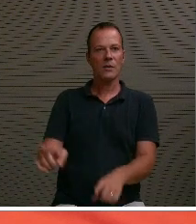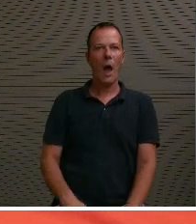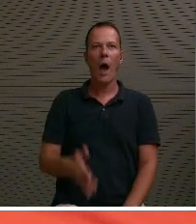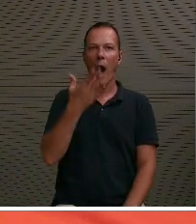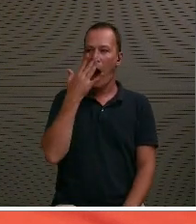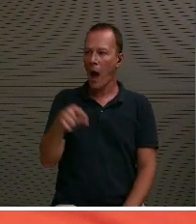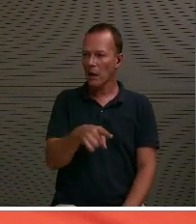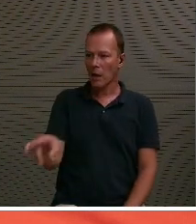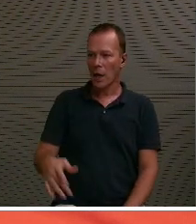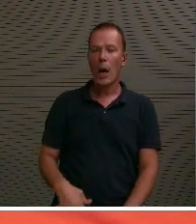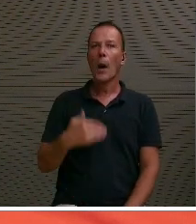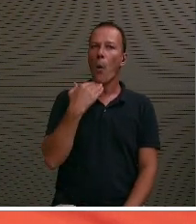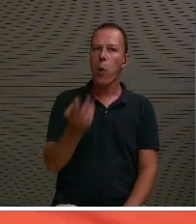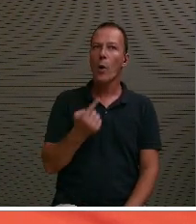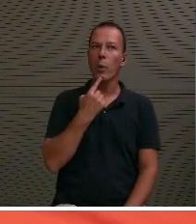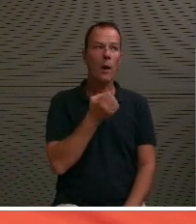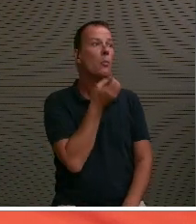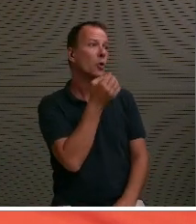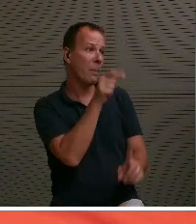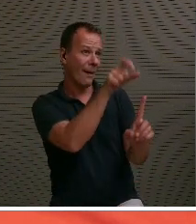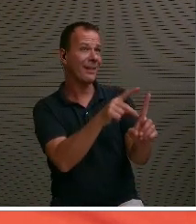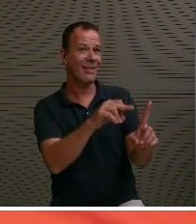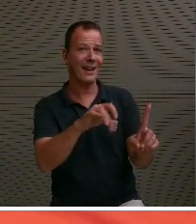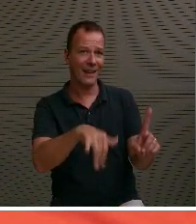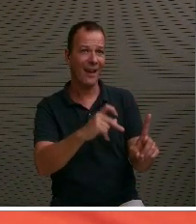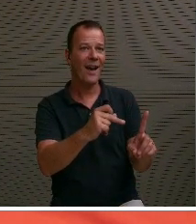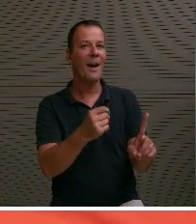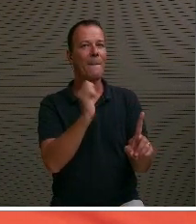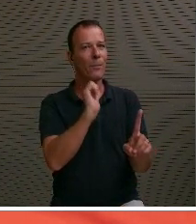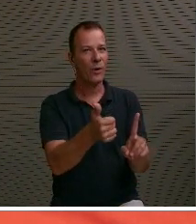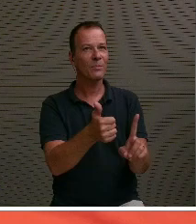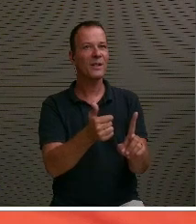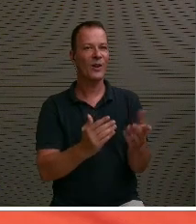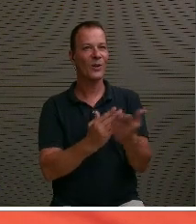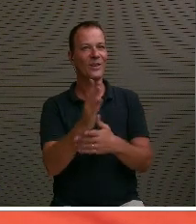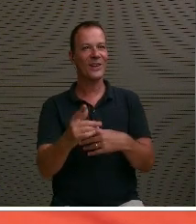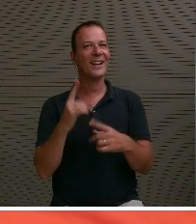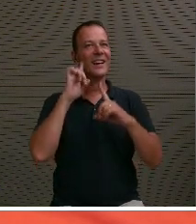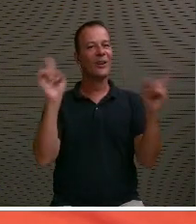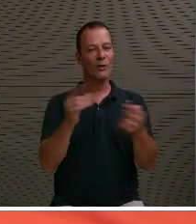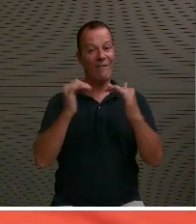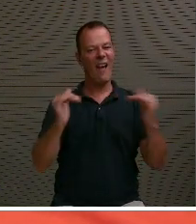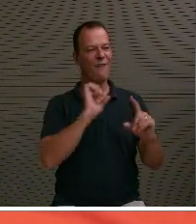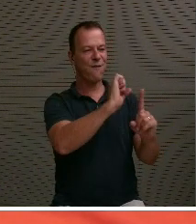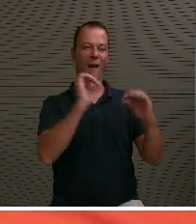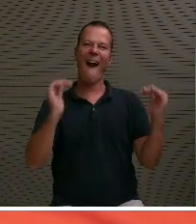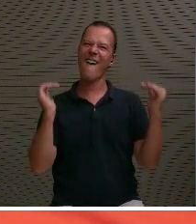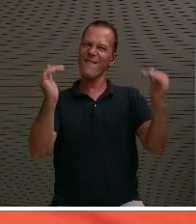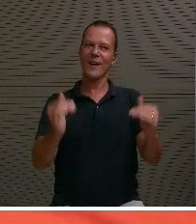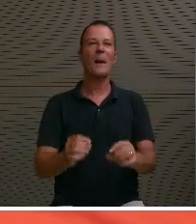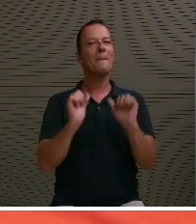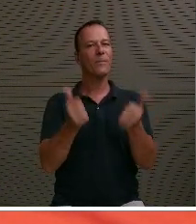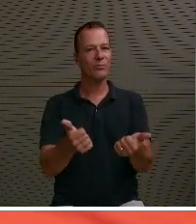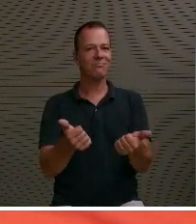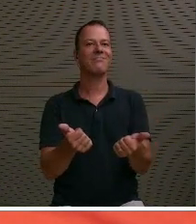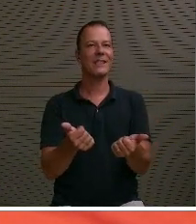professionally good. So well done, Tanya. Well done for keeping your standard high musically. That's great. And really well done